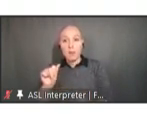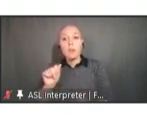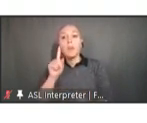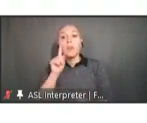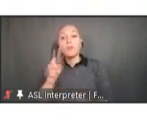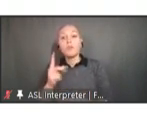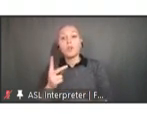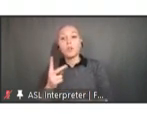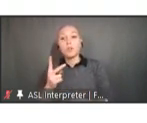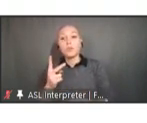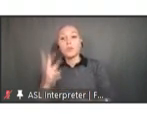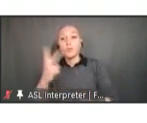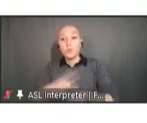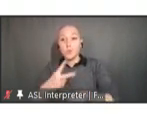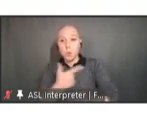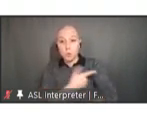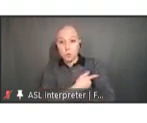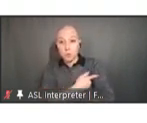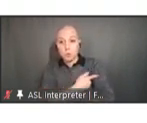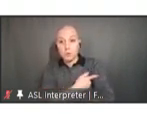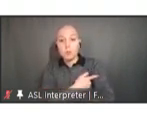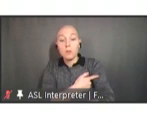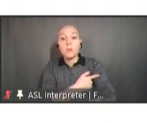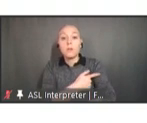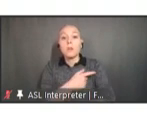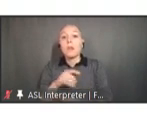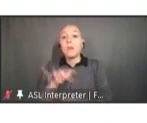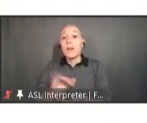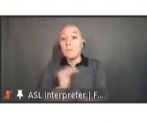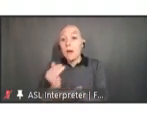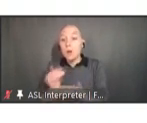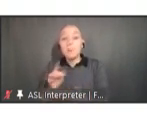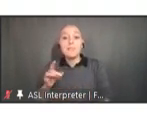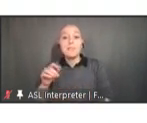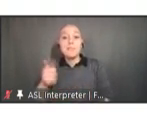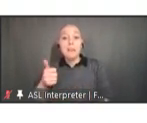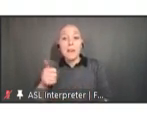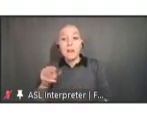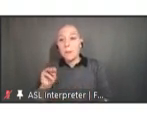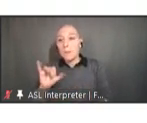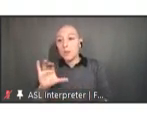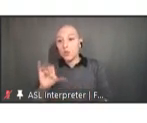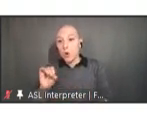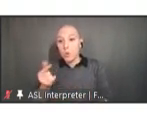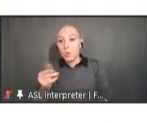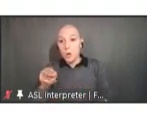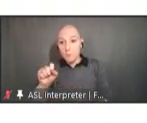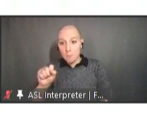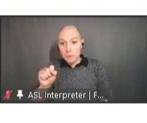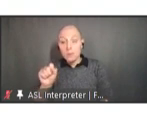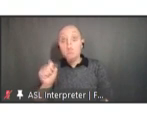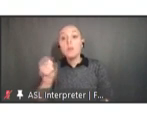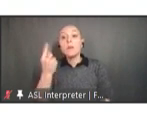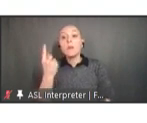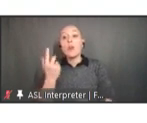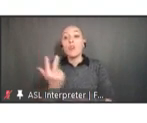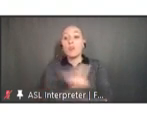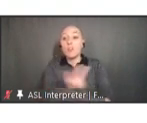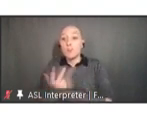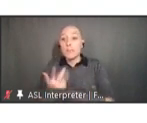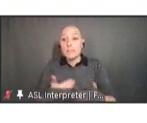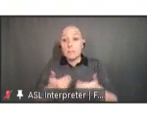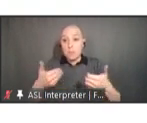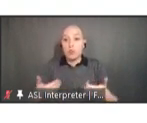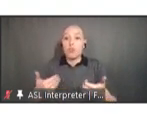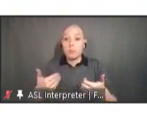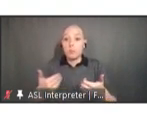two-dose series at 10 microgram each dose, 3 weeks apart, in children 5